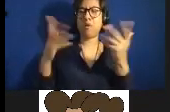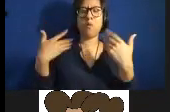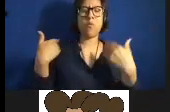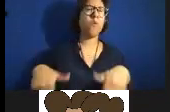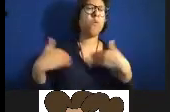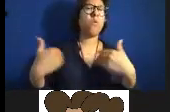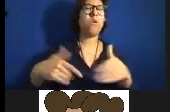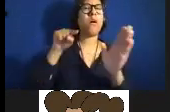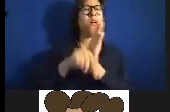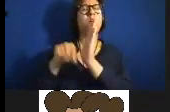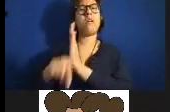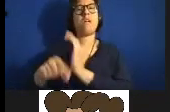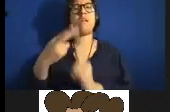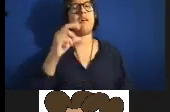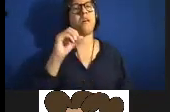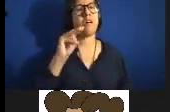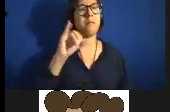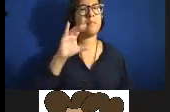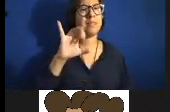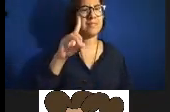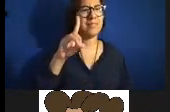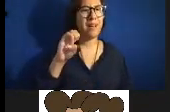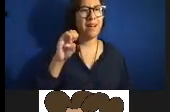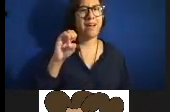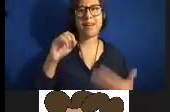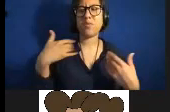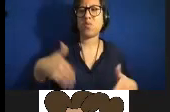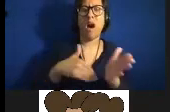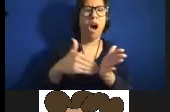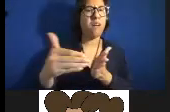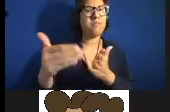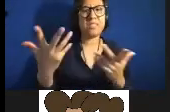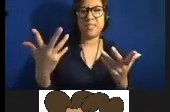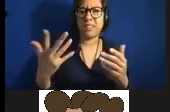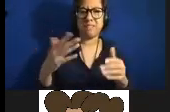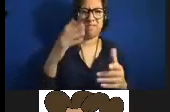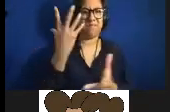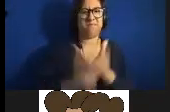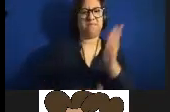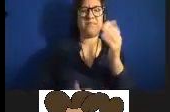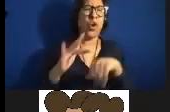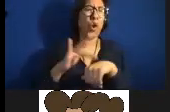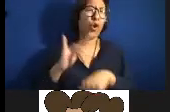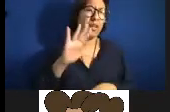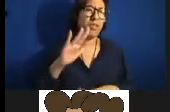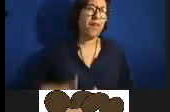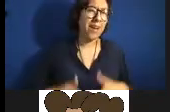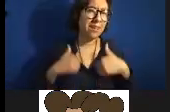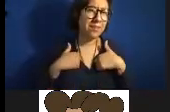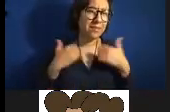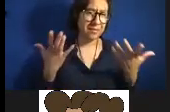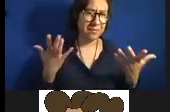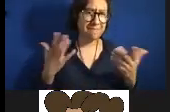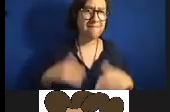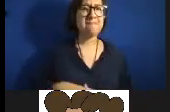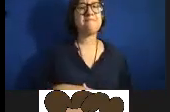one and number two cause of death. And we wanted to look into that, but we also wanted to understand